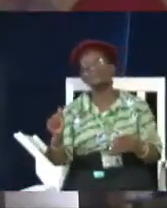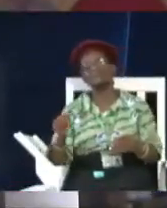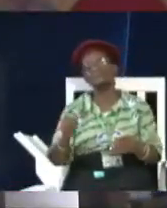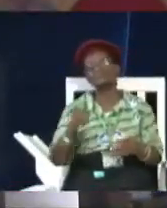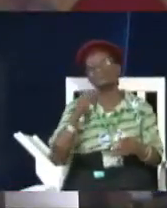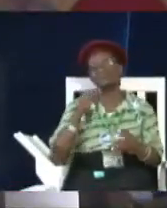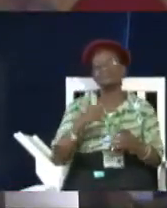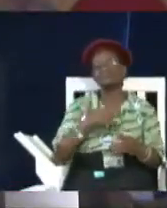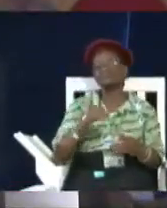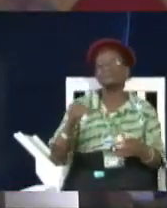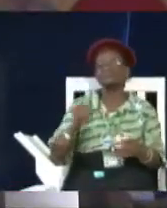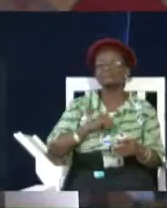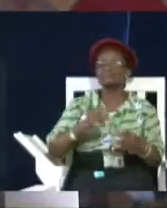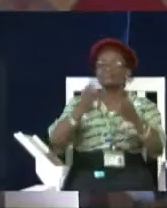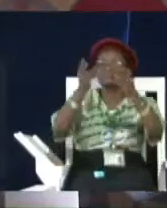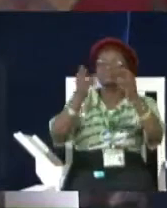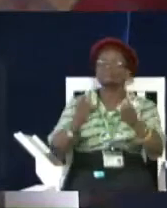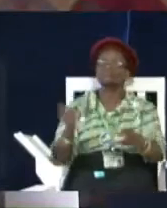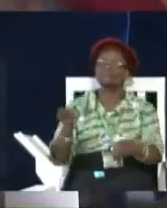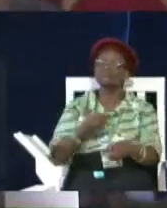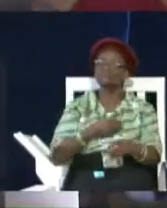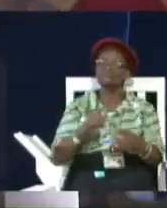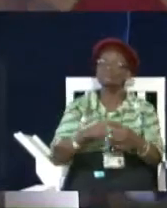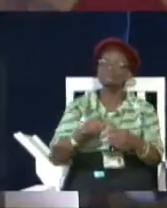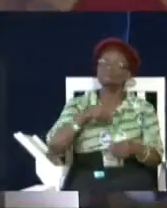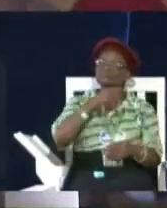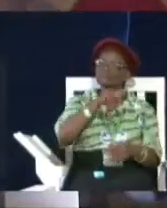And I also want us to